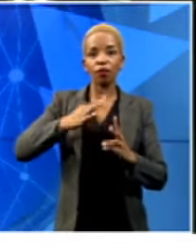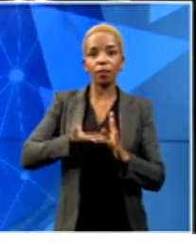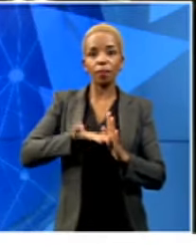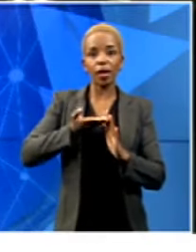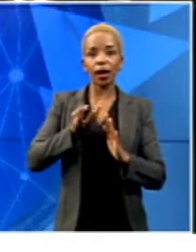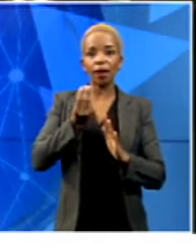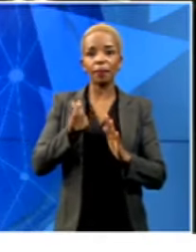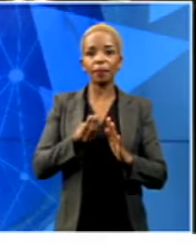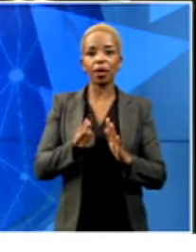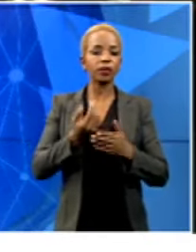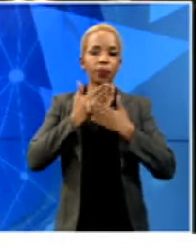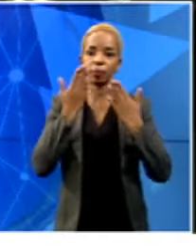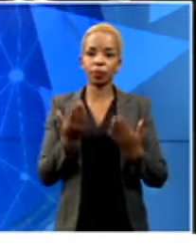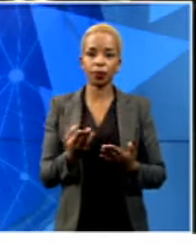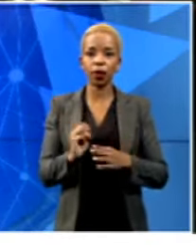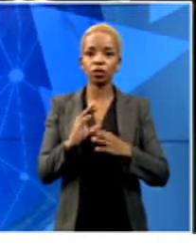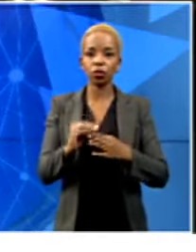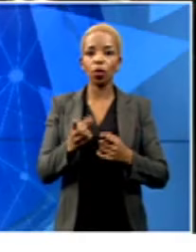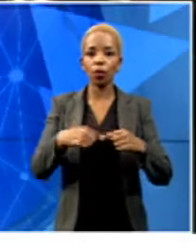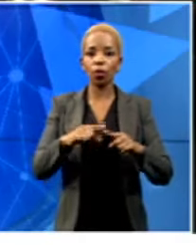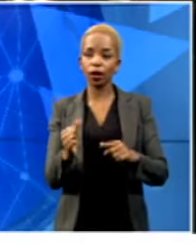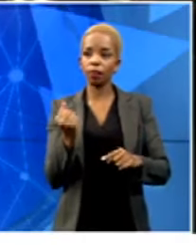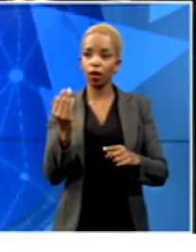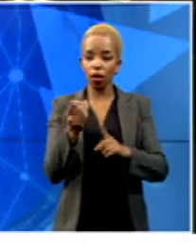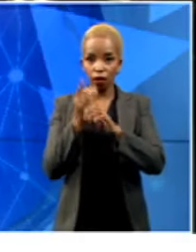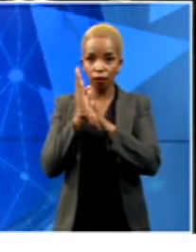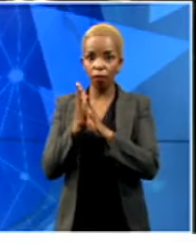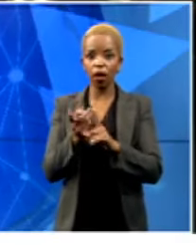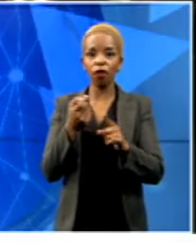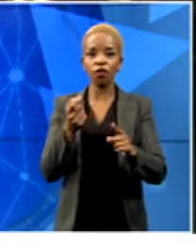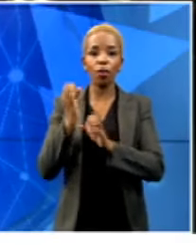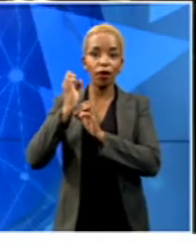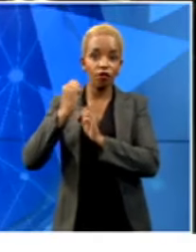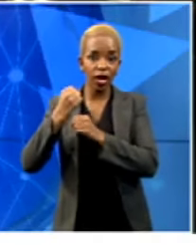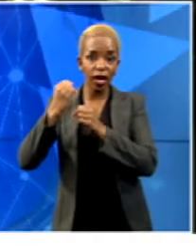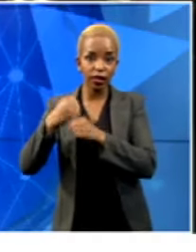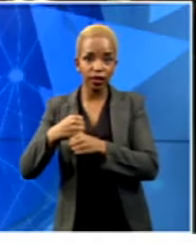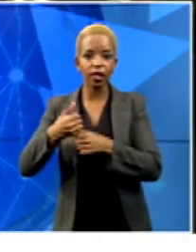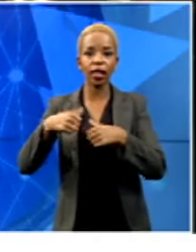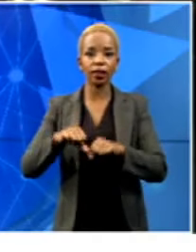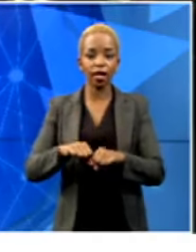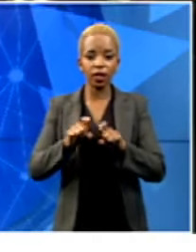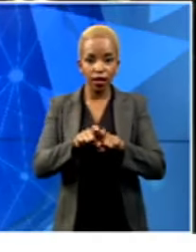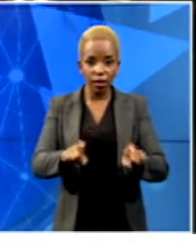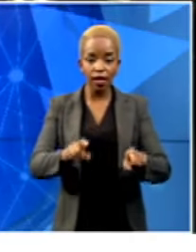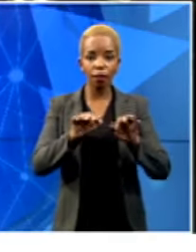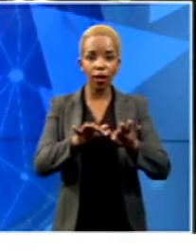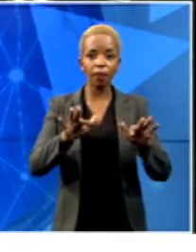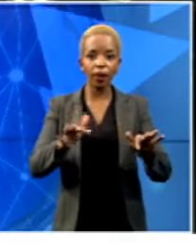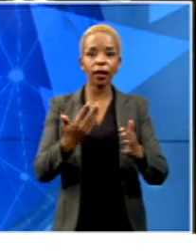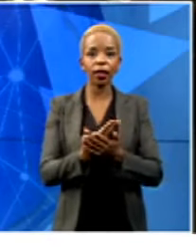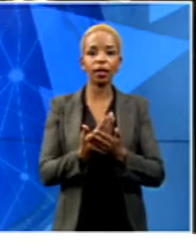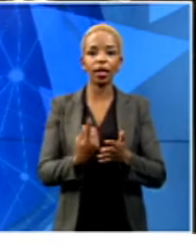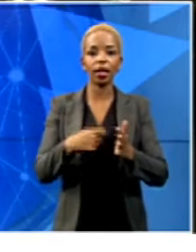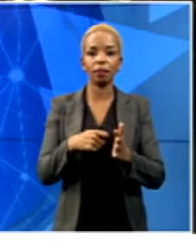them from factories at cost pricing, and then allowing the public to buy them at those prices, and then, as I